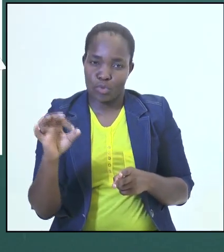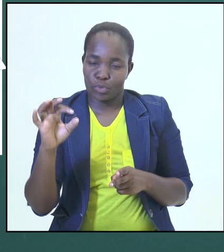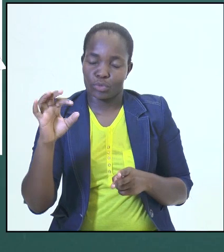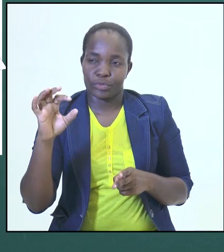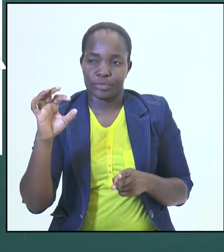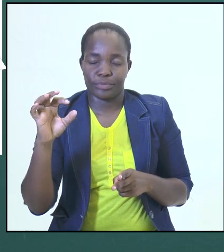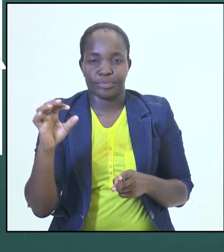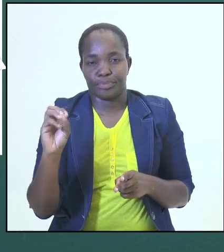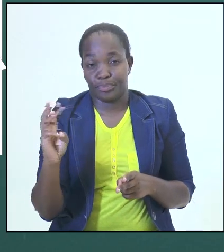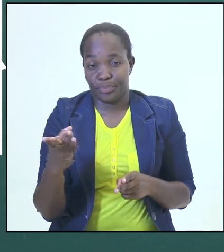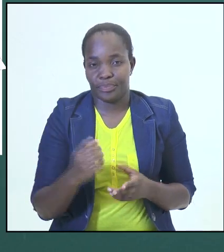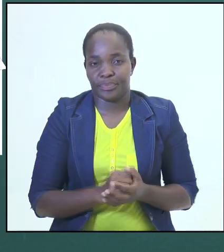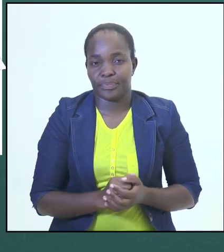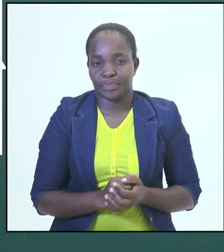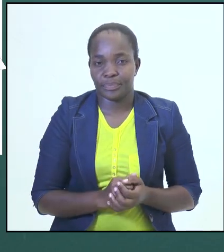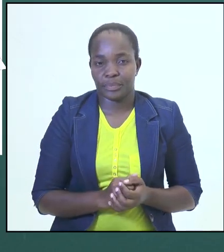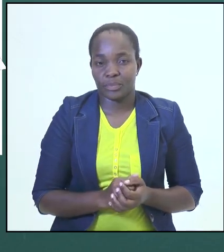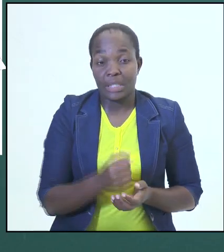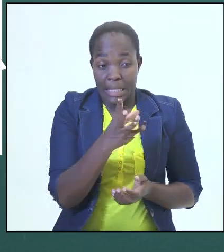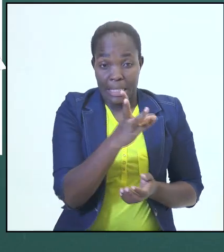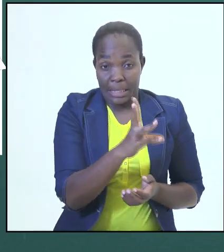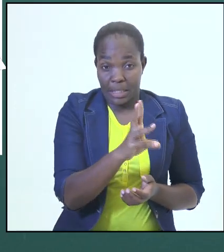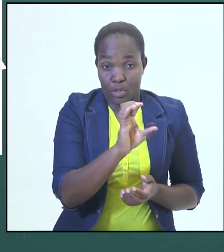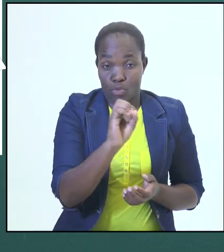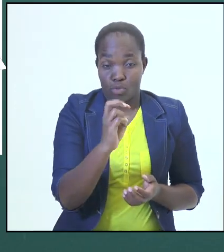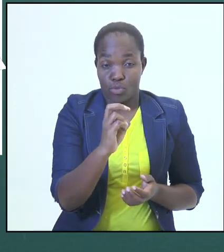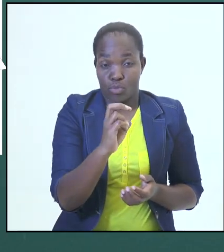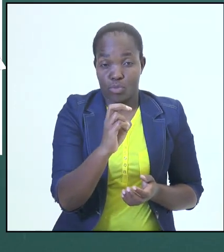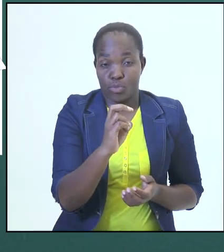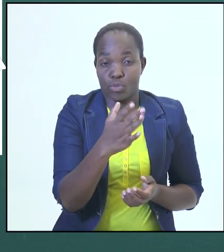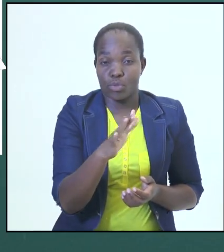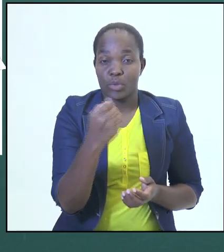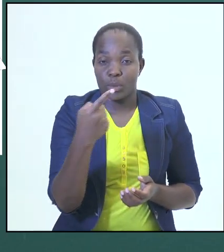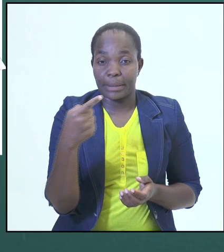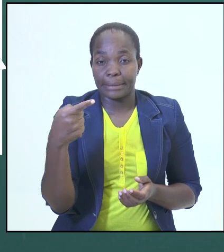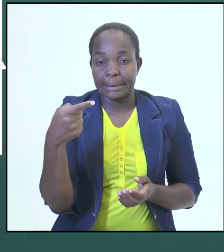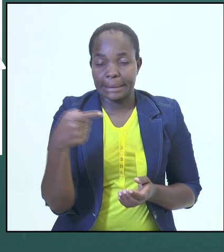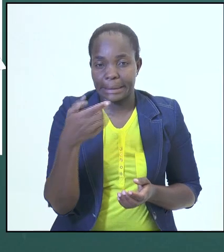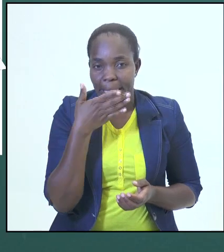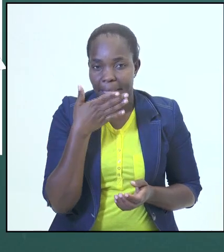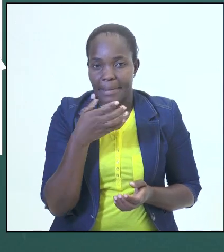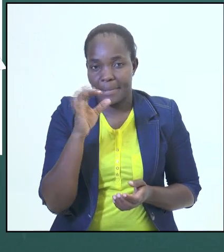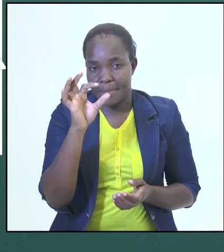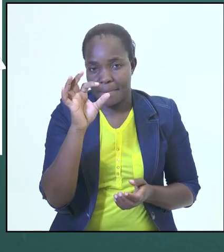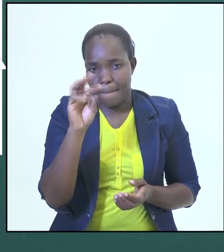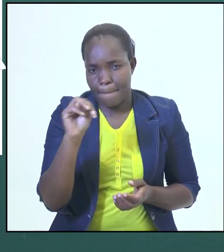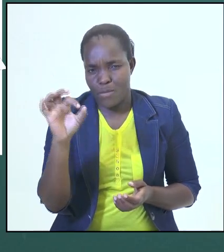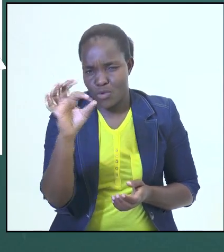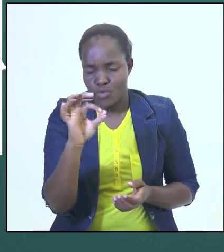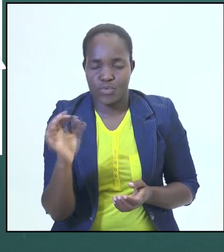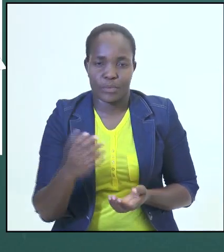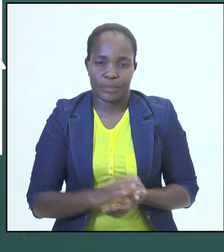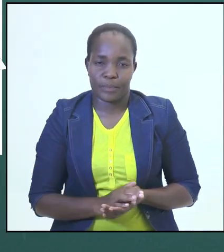this recipe yields 6 oxygen molecules and 1 glucose molecule. The